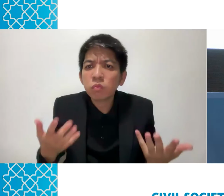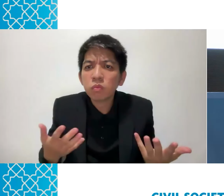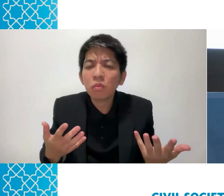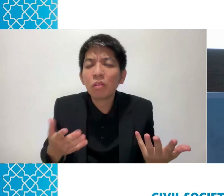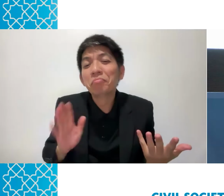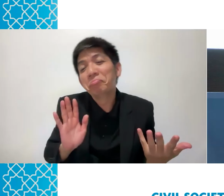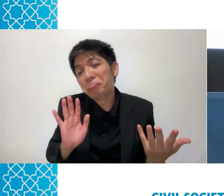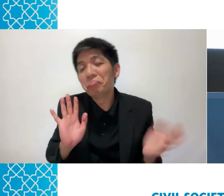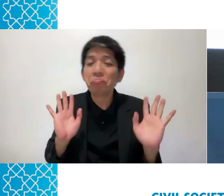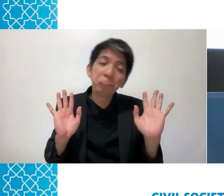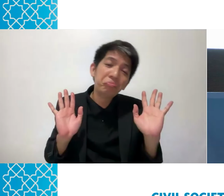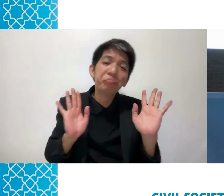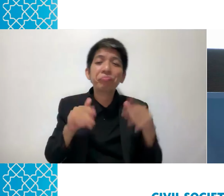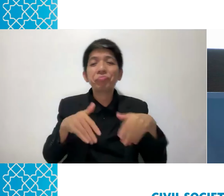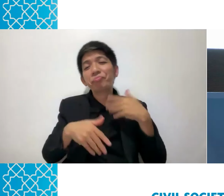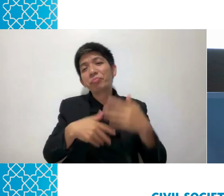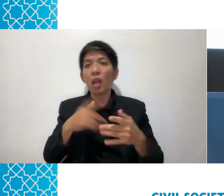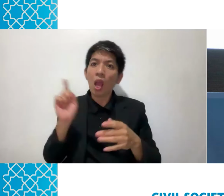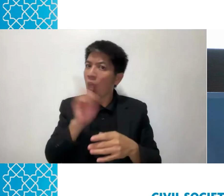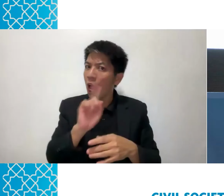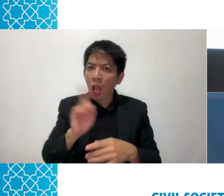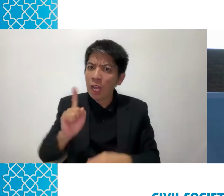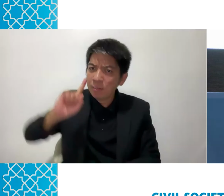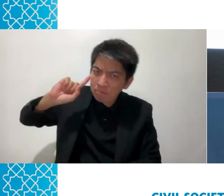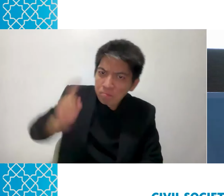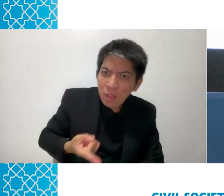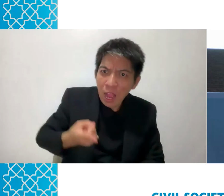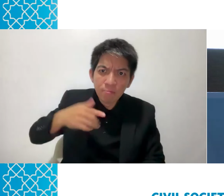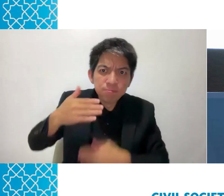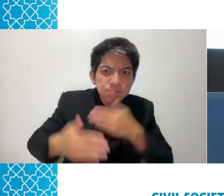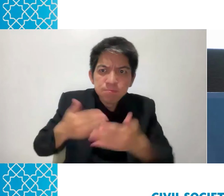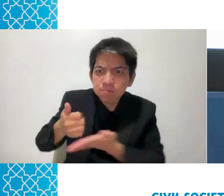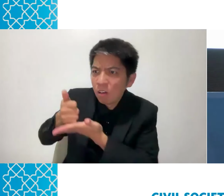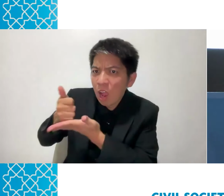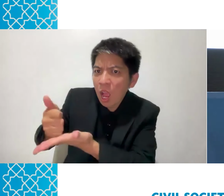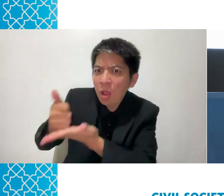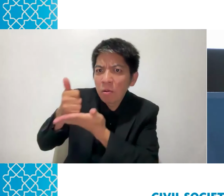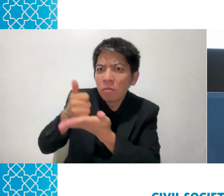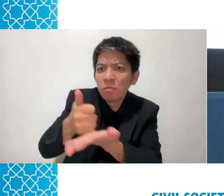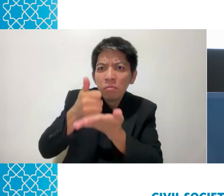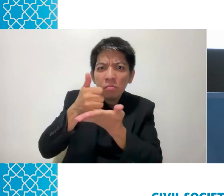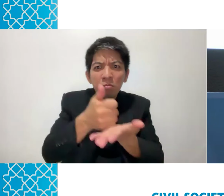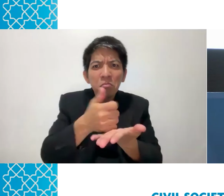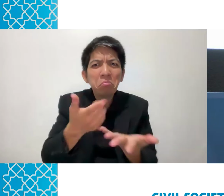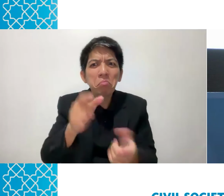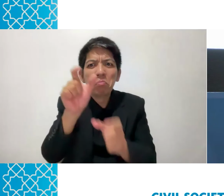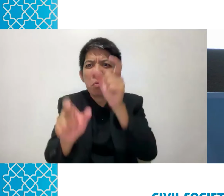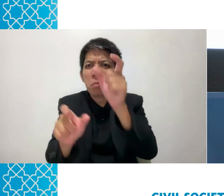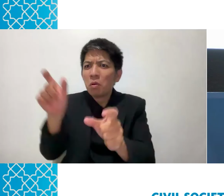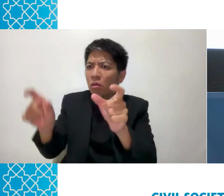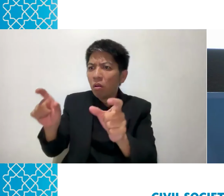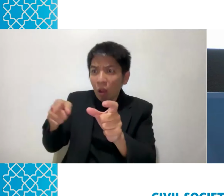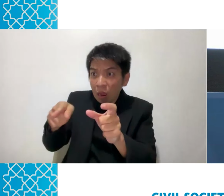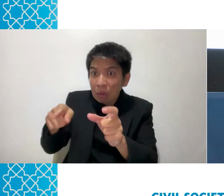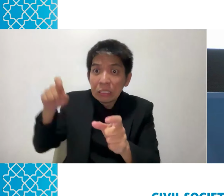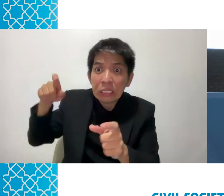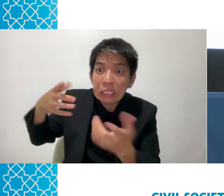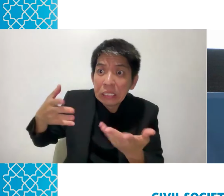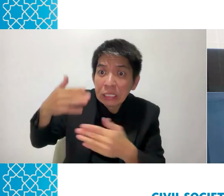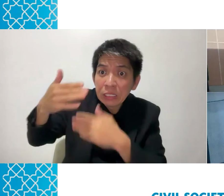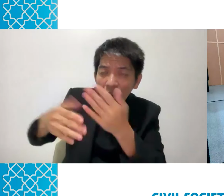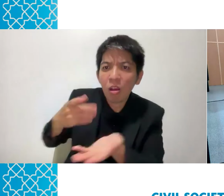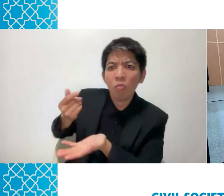help design in terms of public investments, something last year to $7.8 billion US